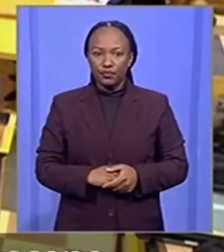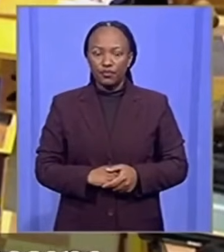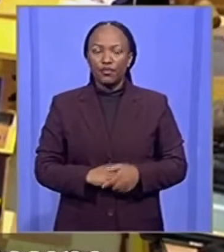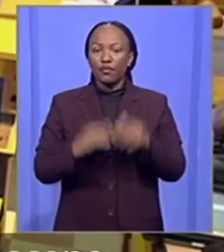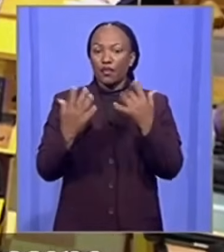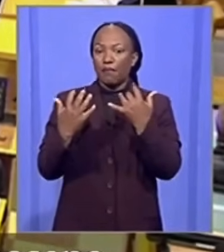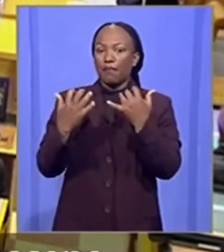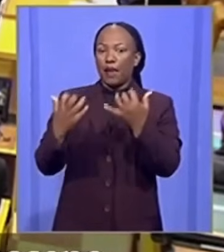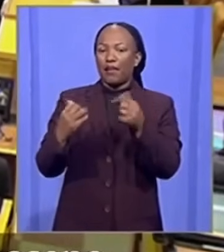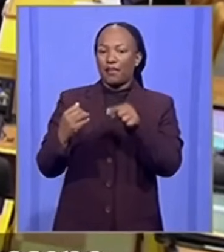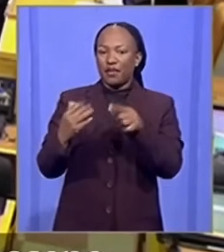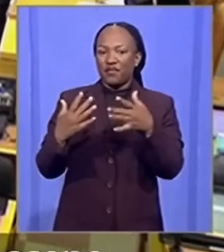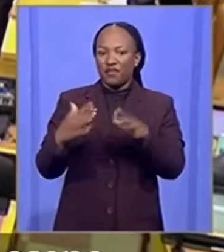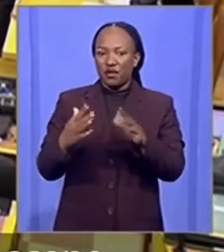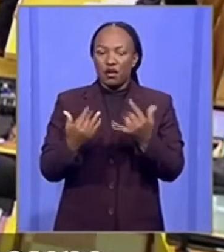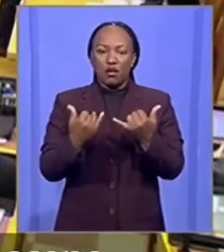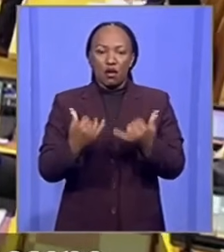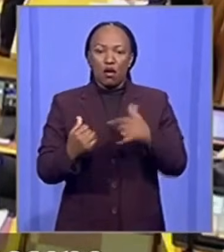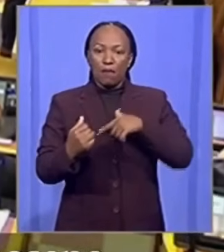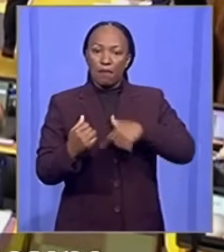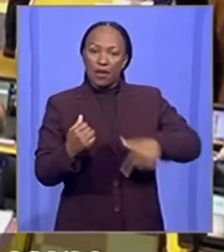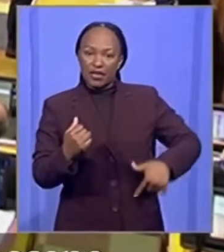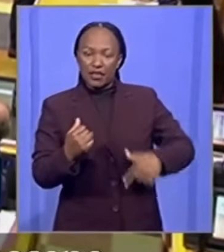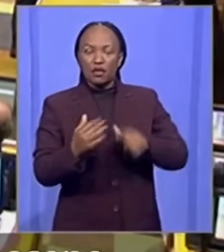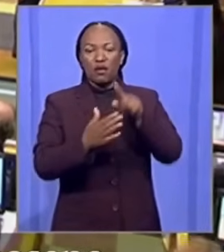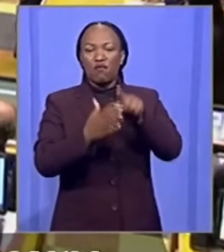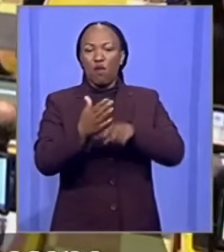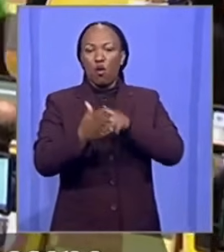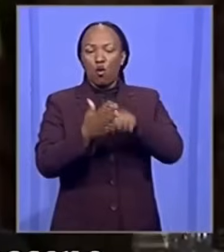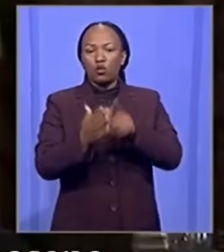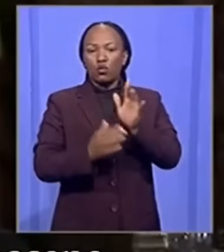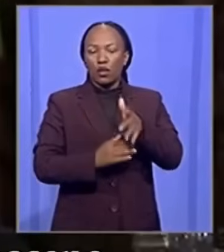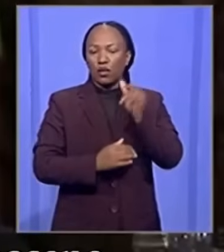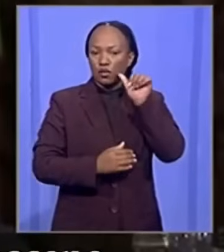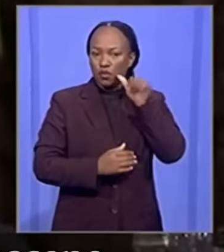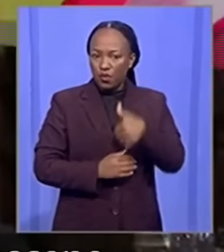Parlamente e netefaditse hore mopresidente o tla kgethwa hosane.